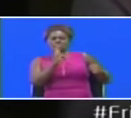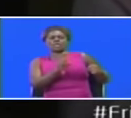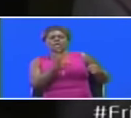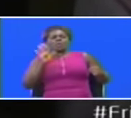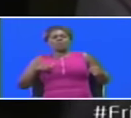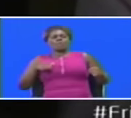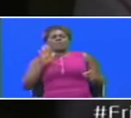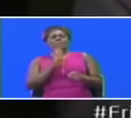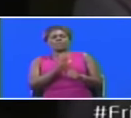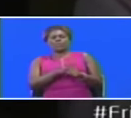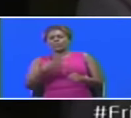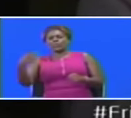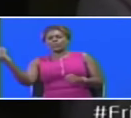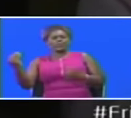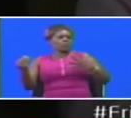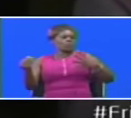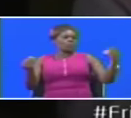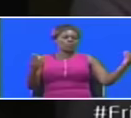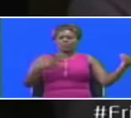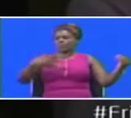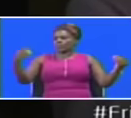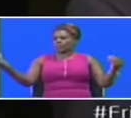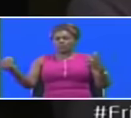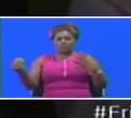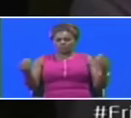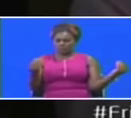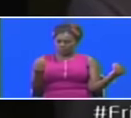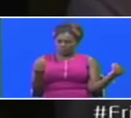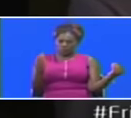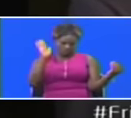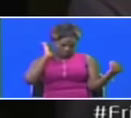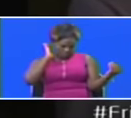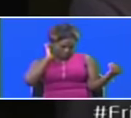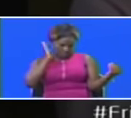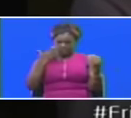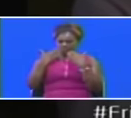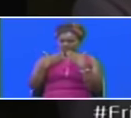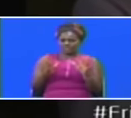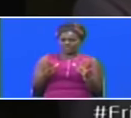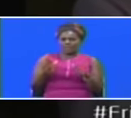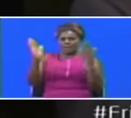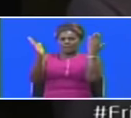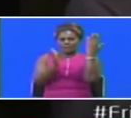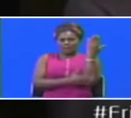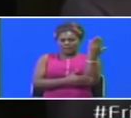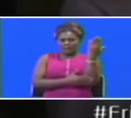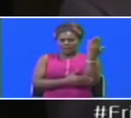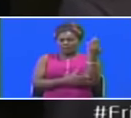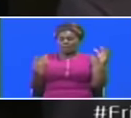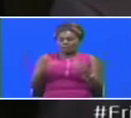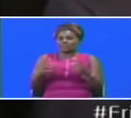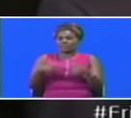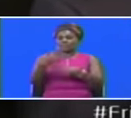lot of women had started leaving the lines. That's the report that we received. The party leadership is already in the process